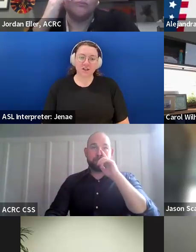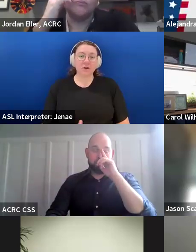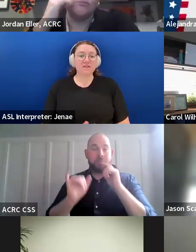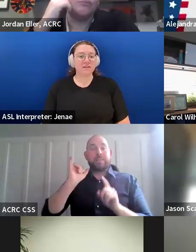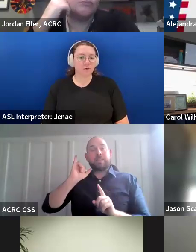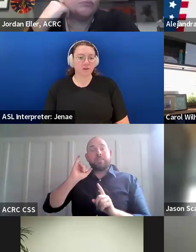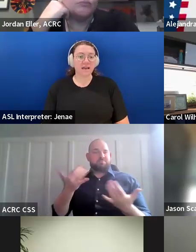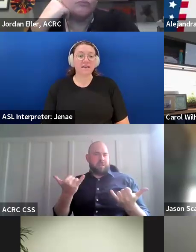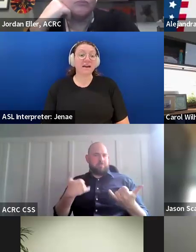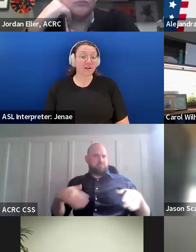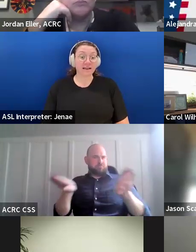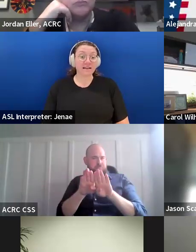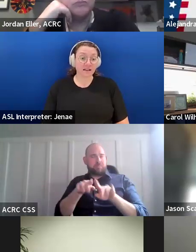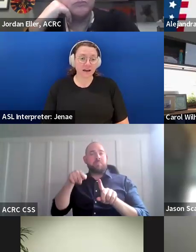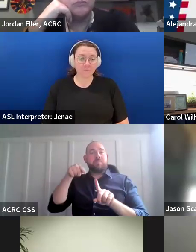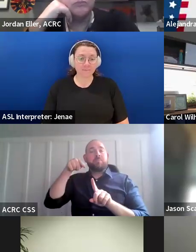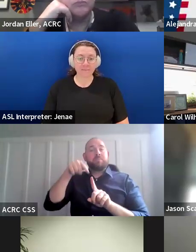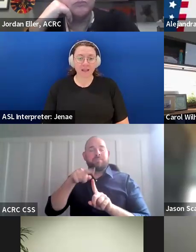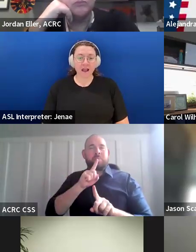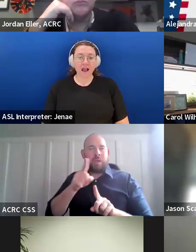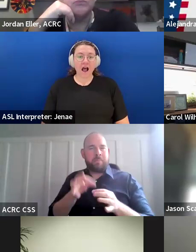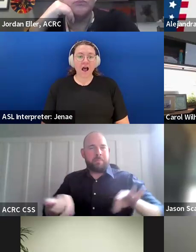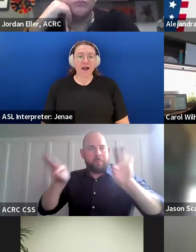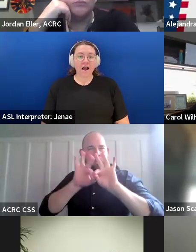the presentation runs smoothly and that everything is clear.